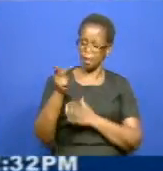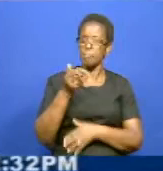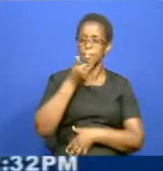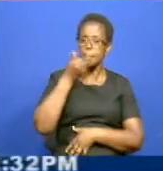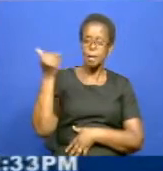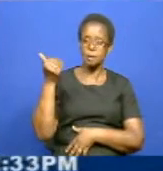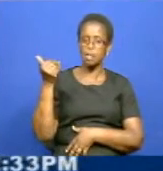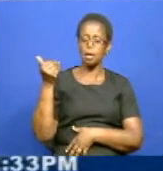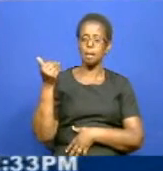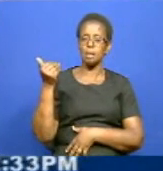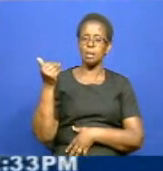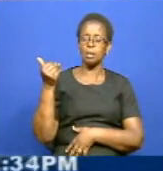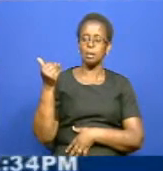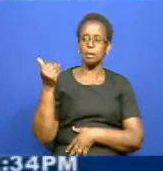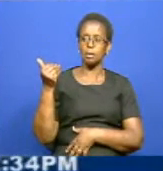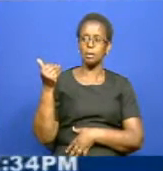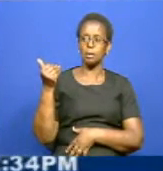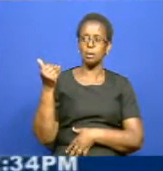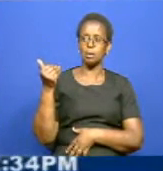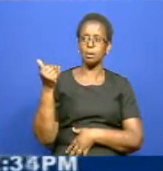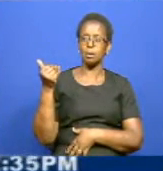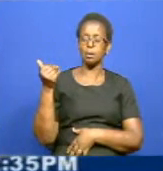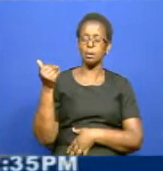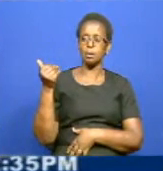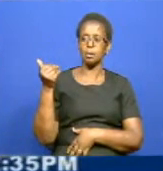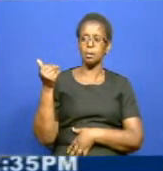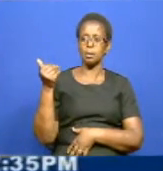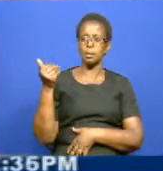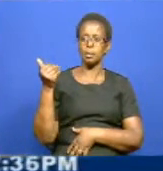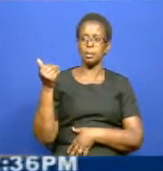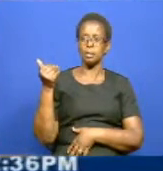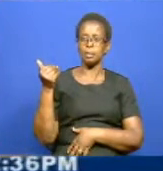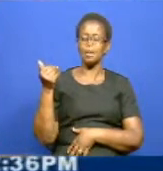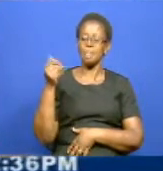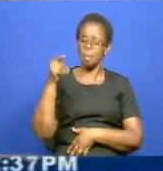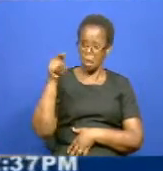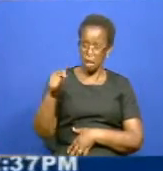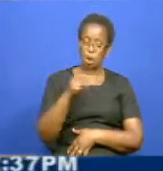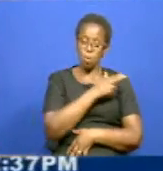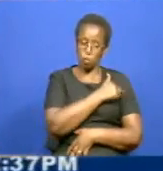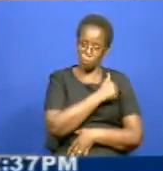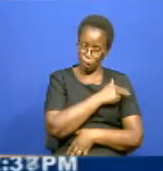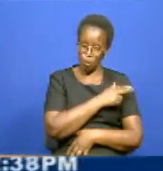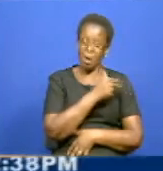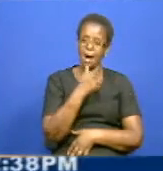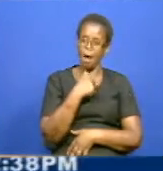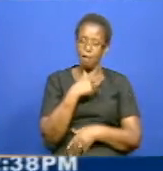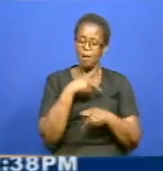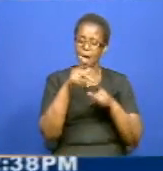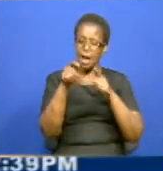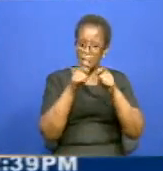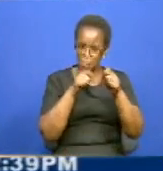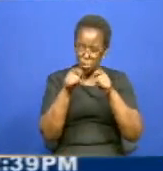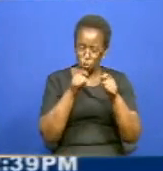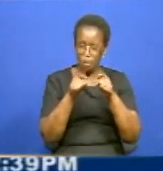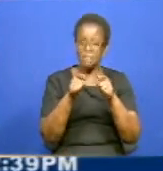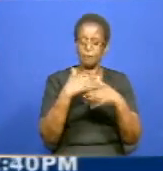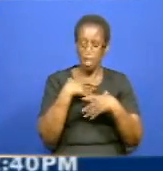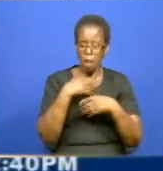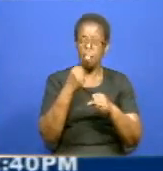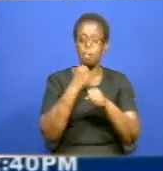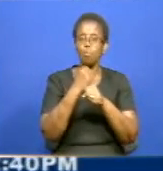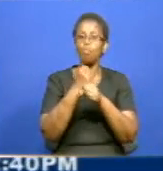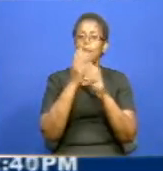the facility, we have administrative health workers as well, the administrative personnel, the ones